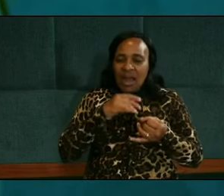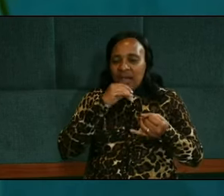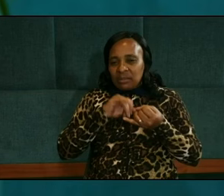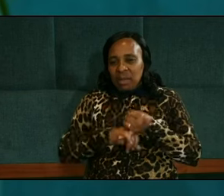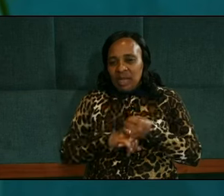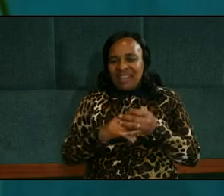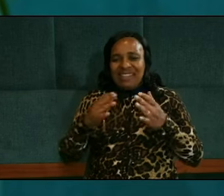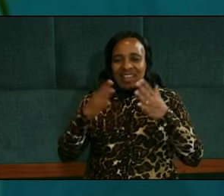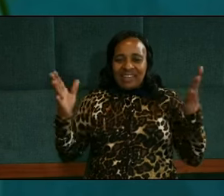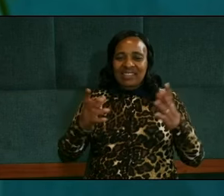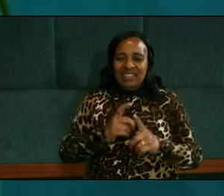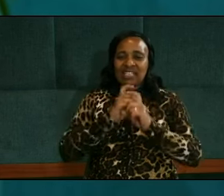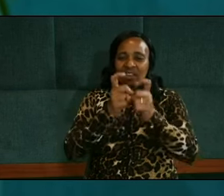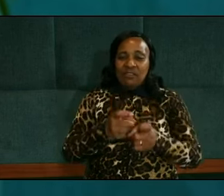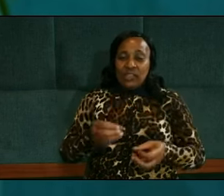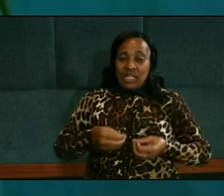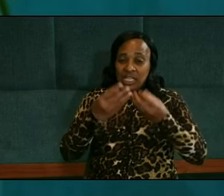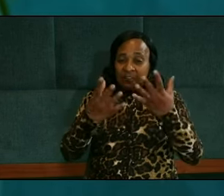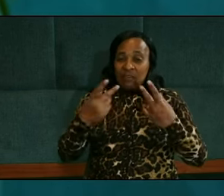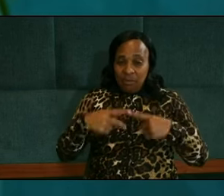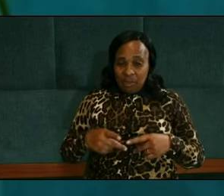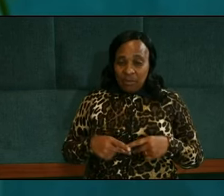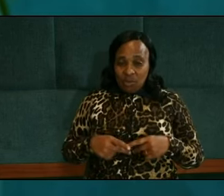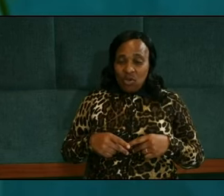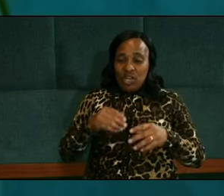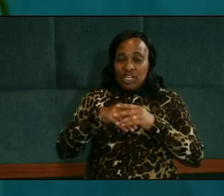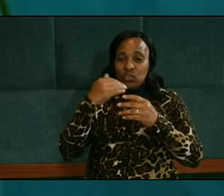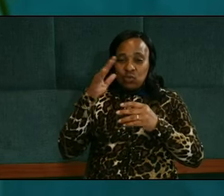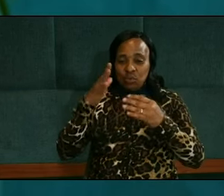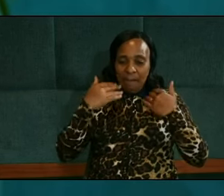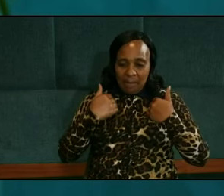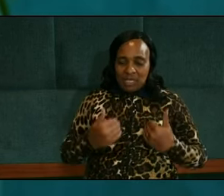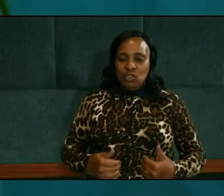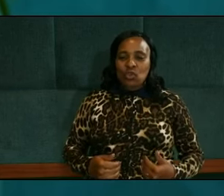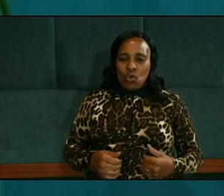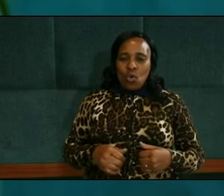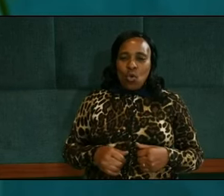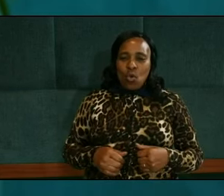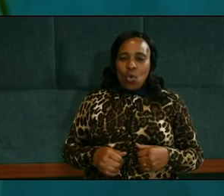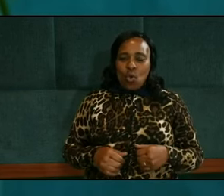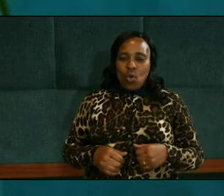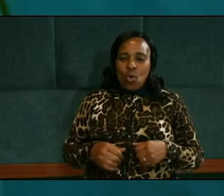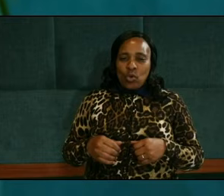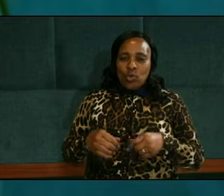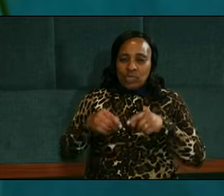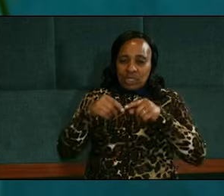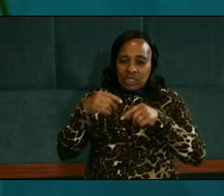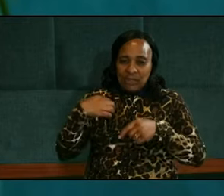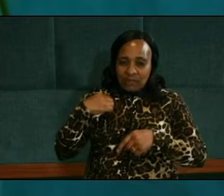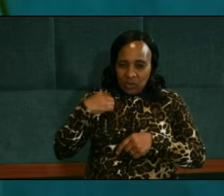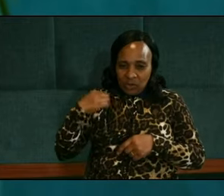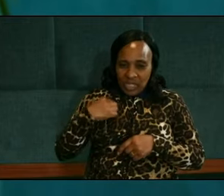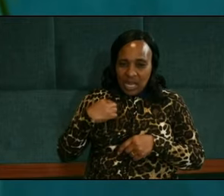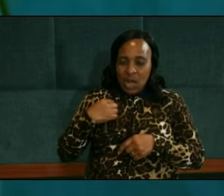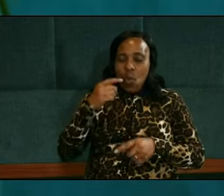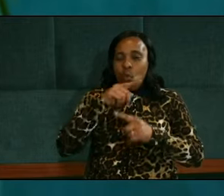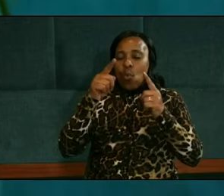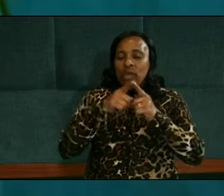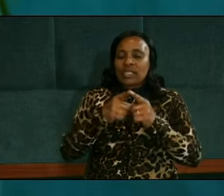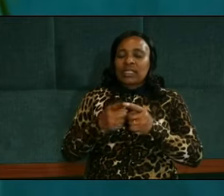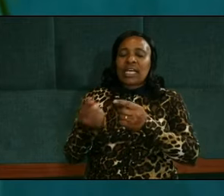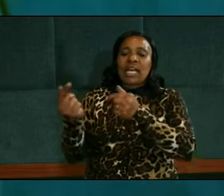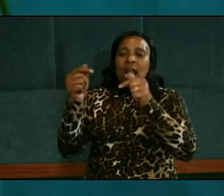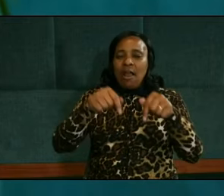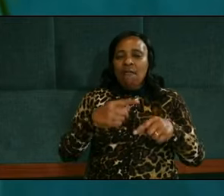gift you can give to your people as a leader is your personal holiness. Because when they fall from such a height,